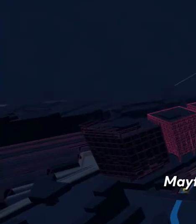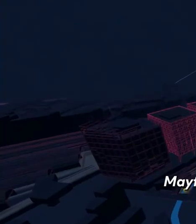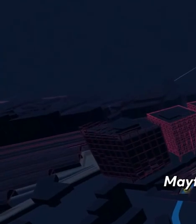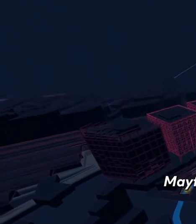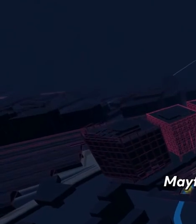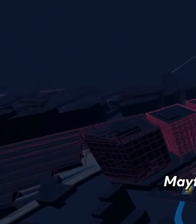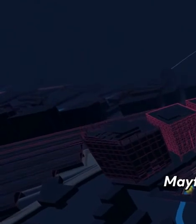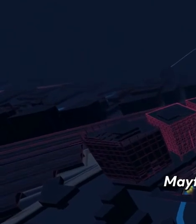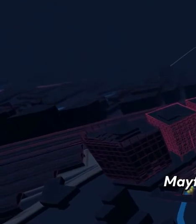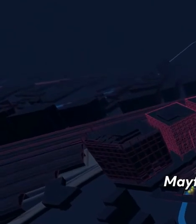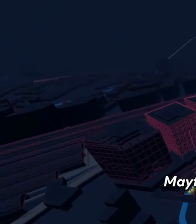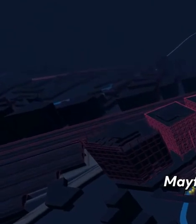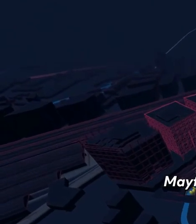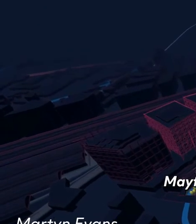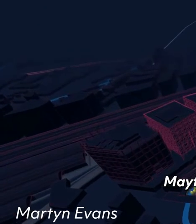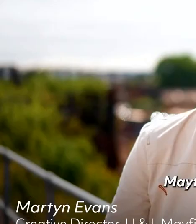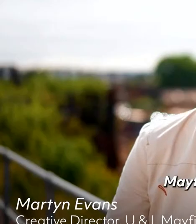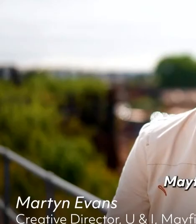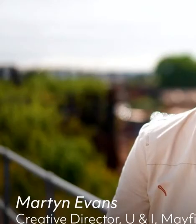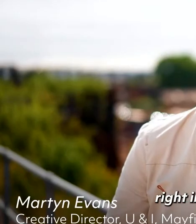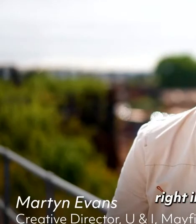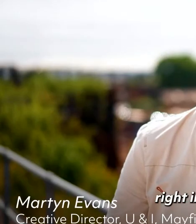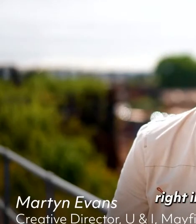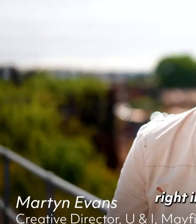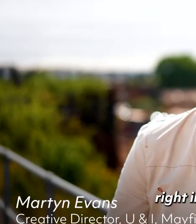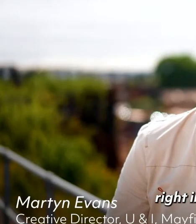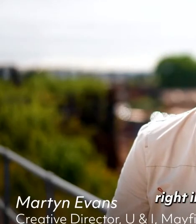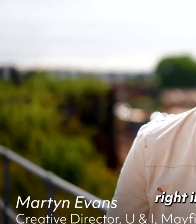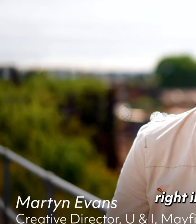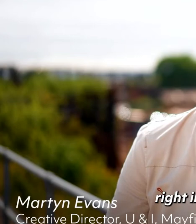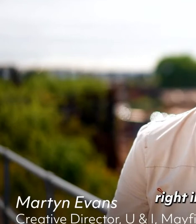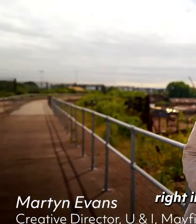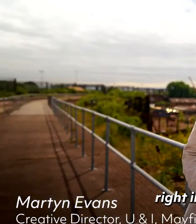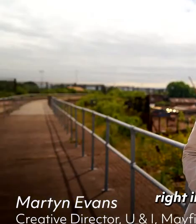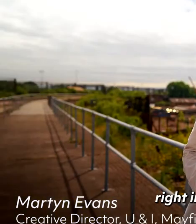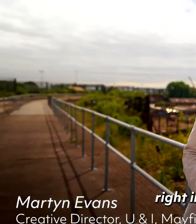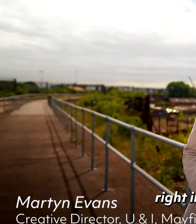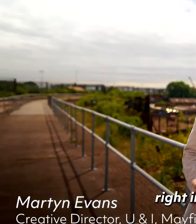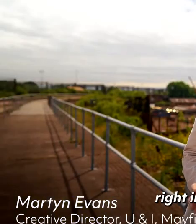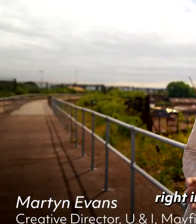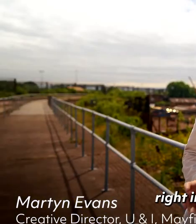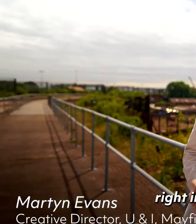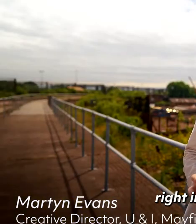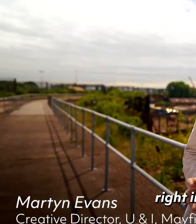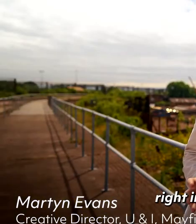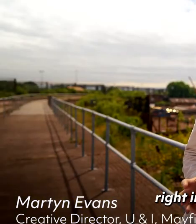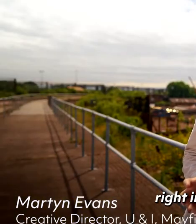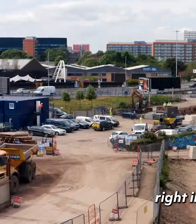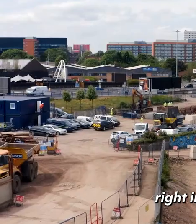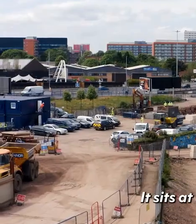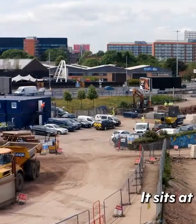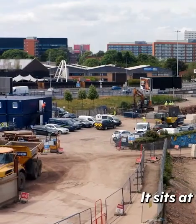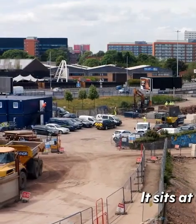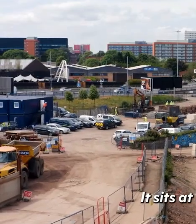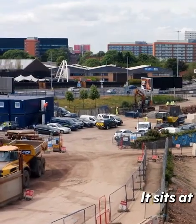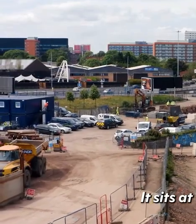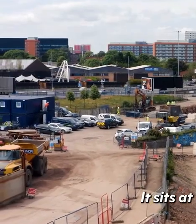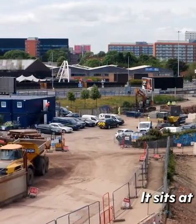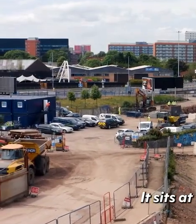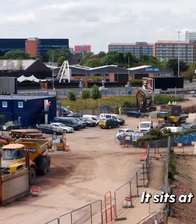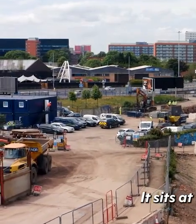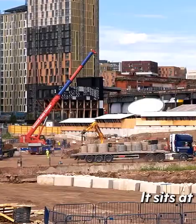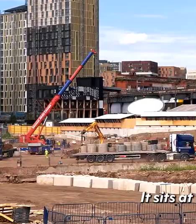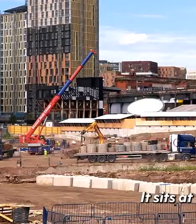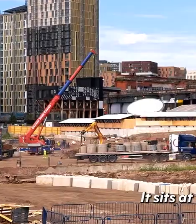Mayfield was conceived in 2016 to redevelop 25 acres of land right in the heart of the city centre. It sits at the heart